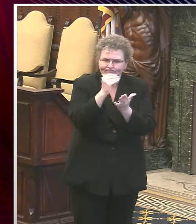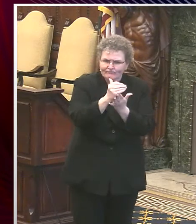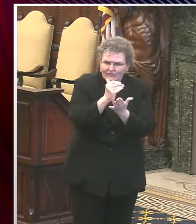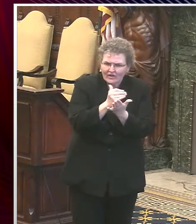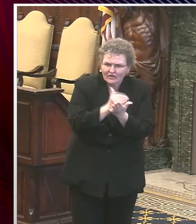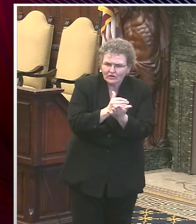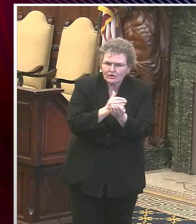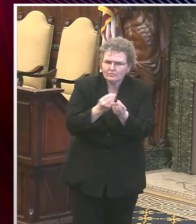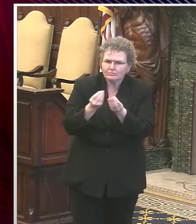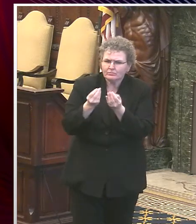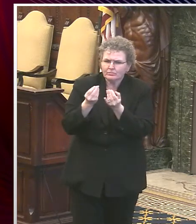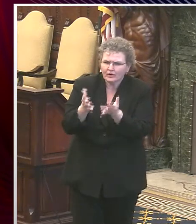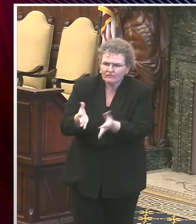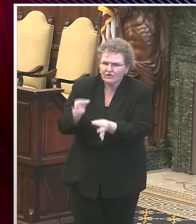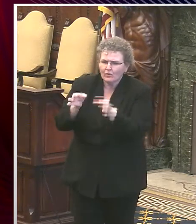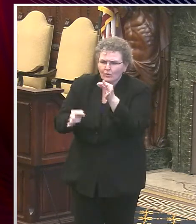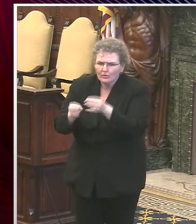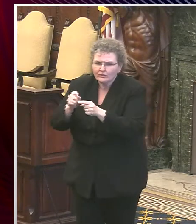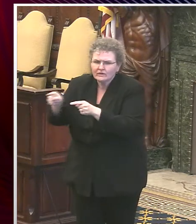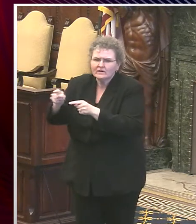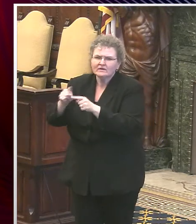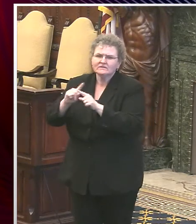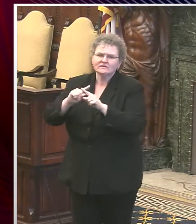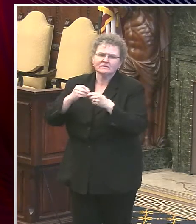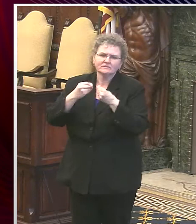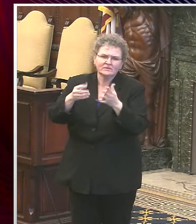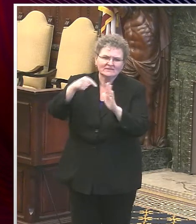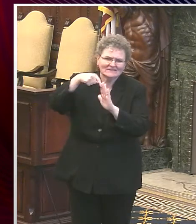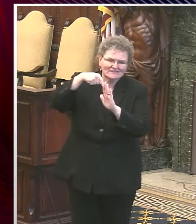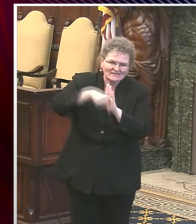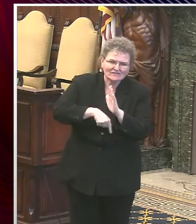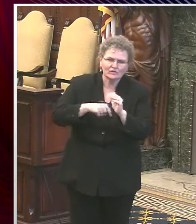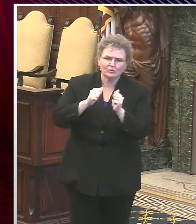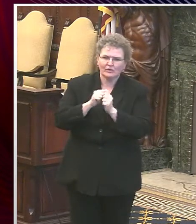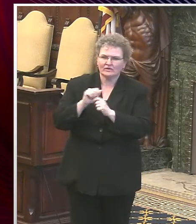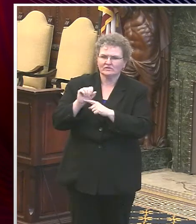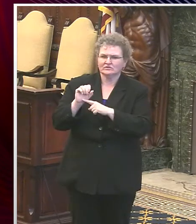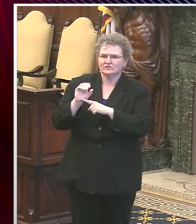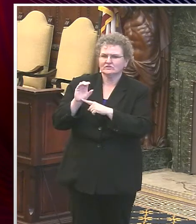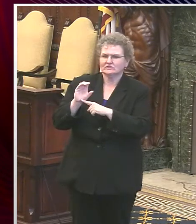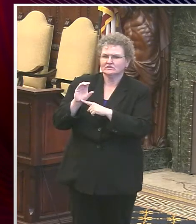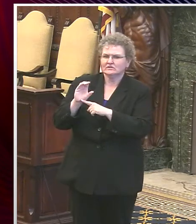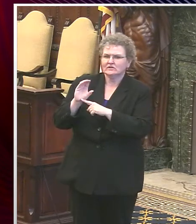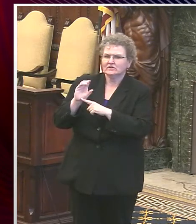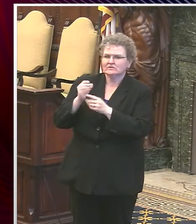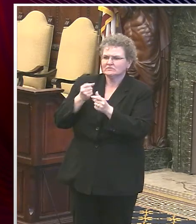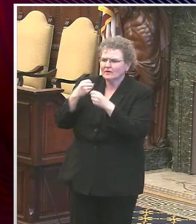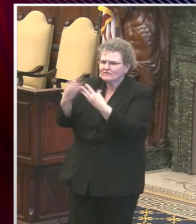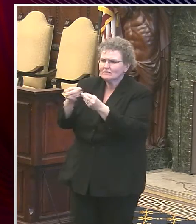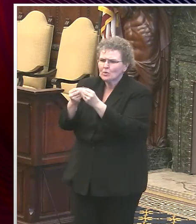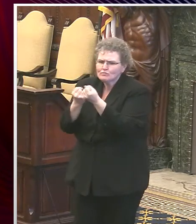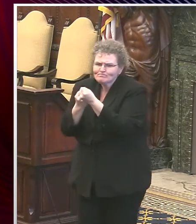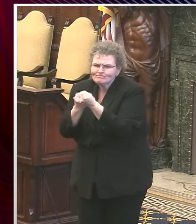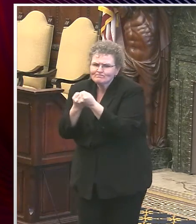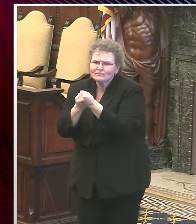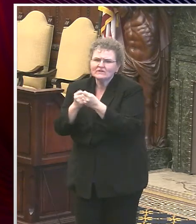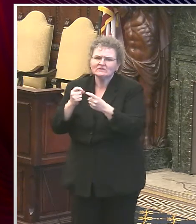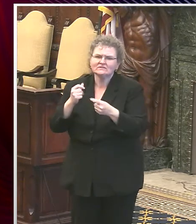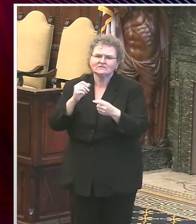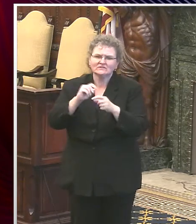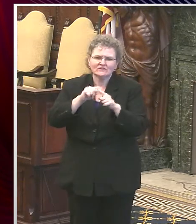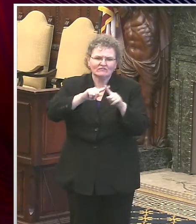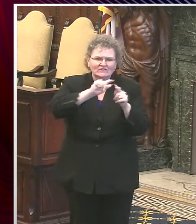providing physicians there. We're providing extensive logistical support. We're doing the scheduling of people there, and we're managing the